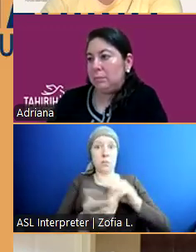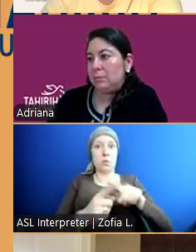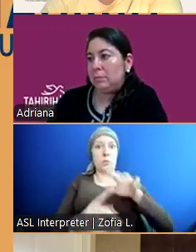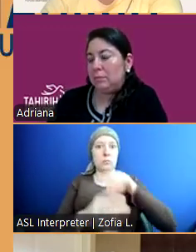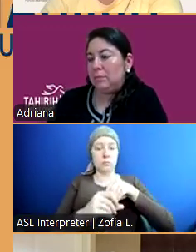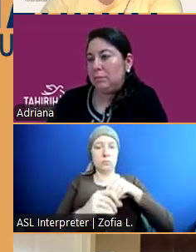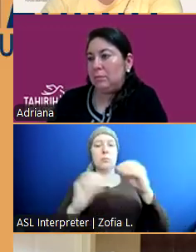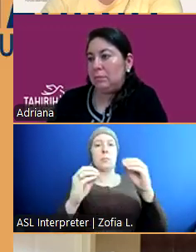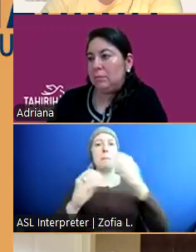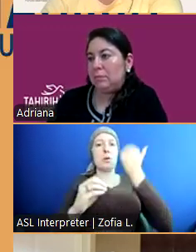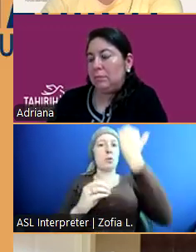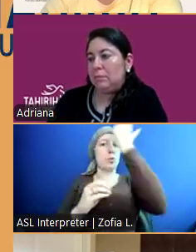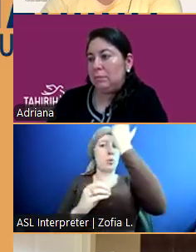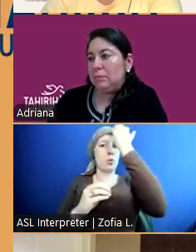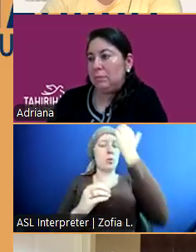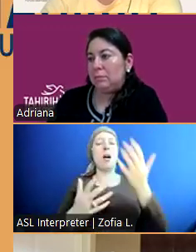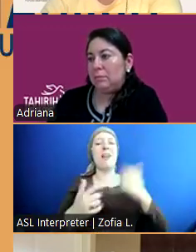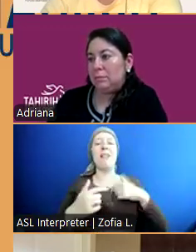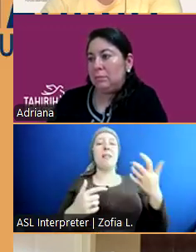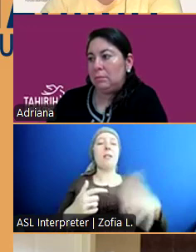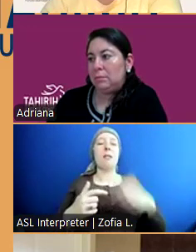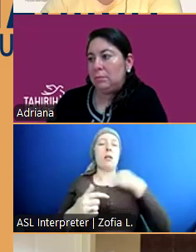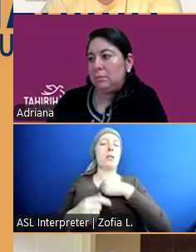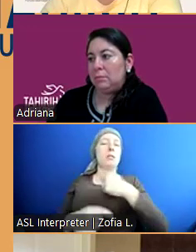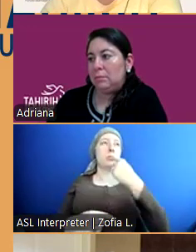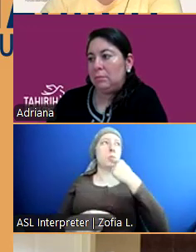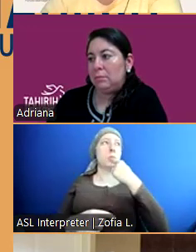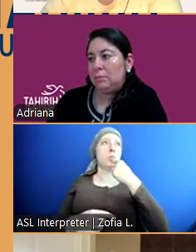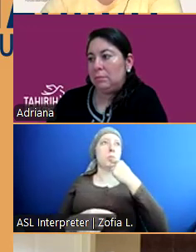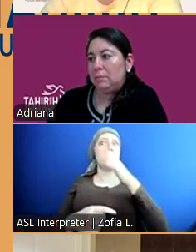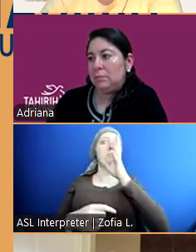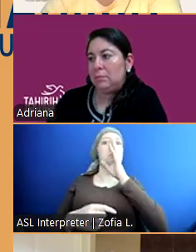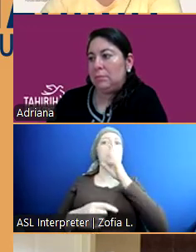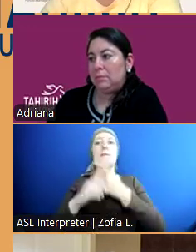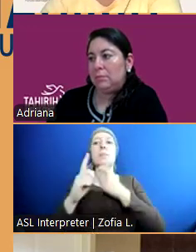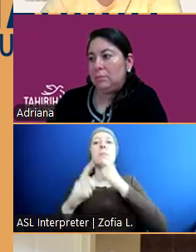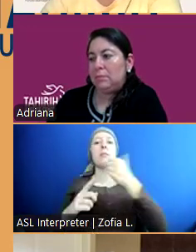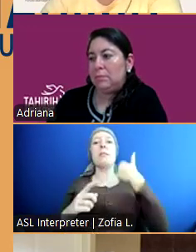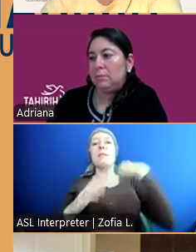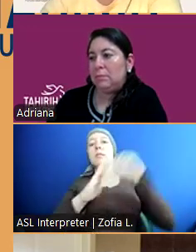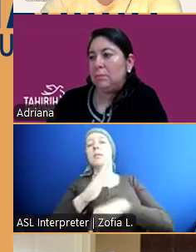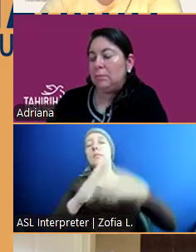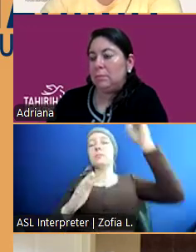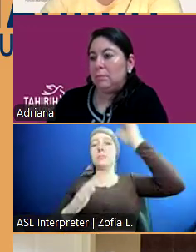better informed. I don't want us to speak from a place of not having that deep knowledge